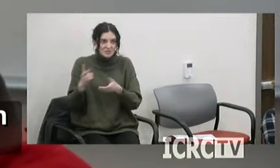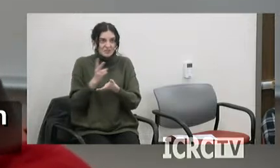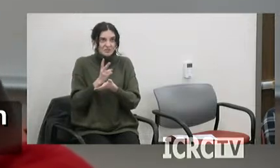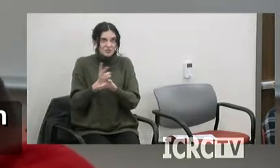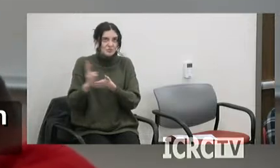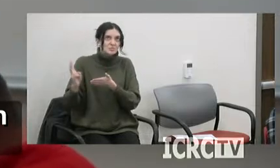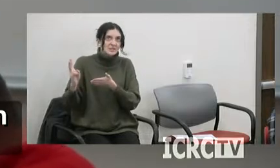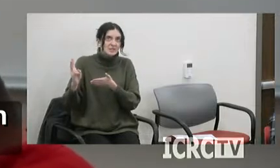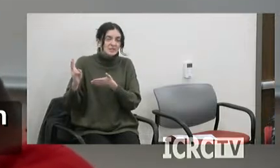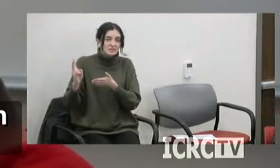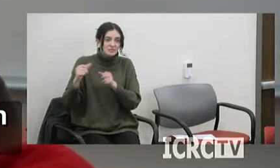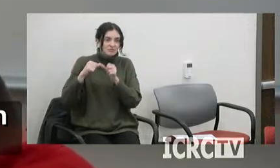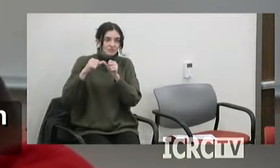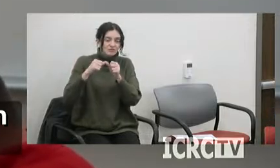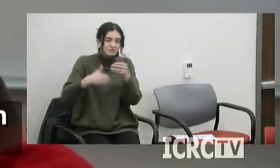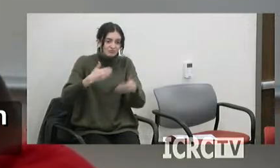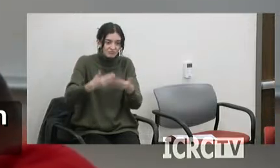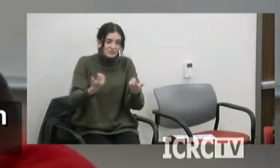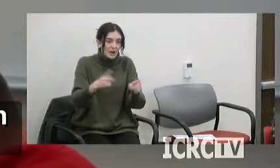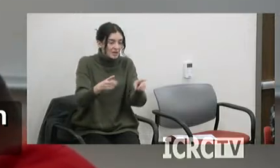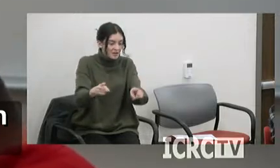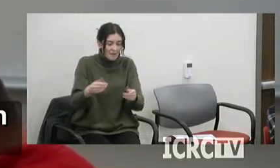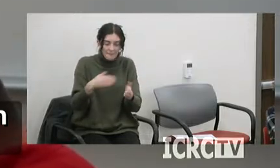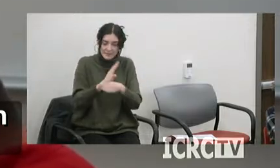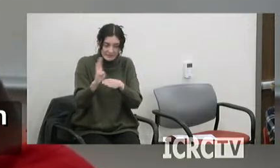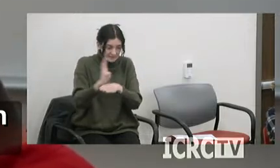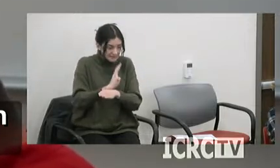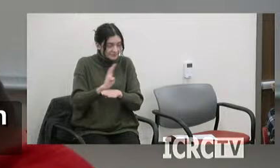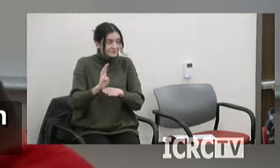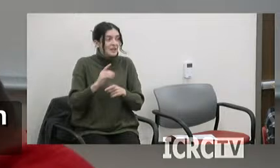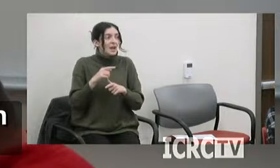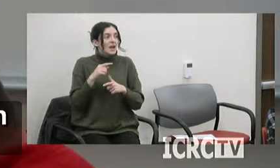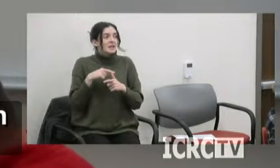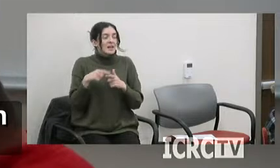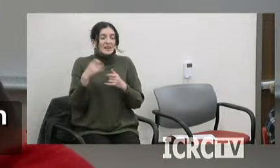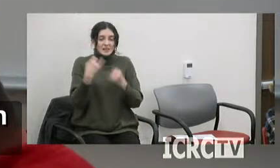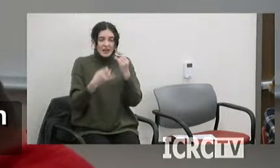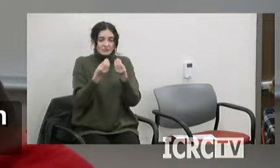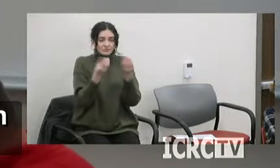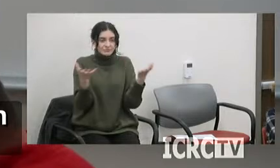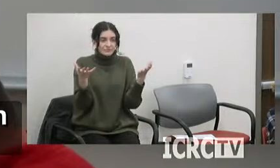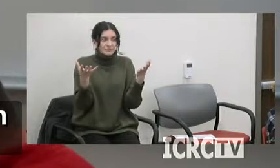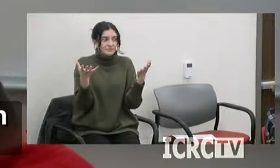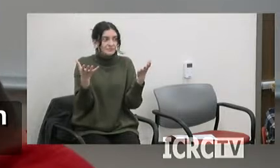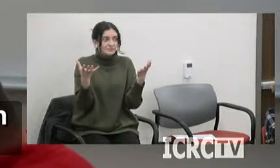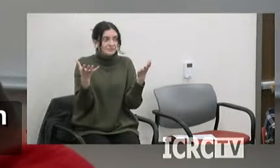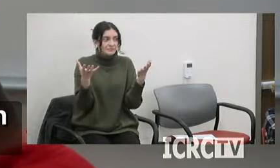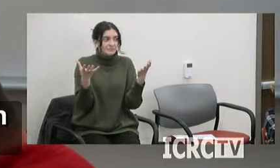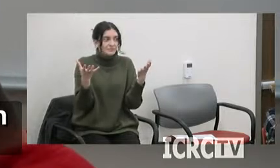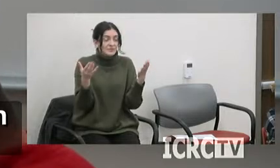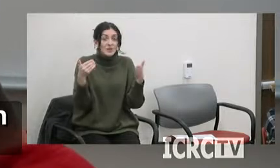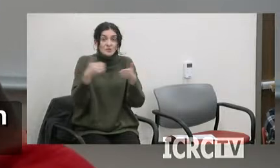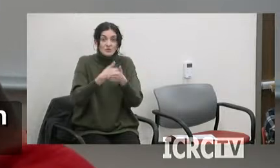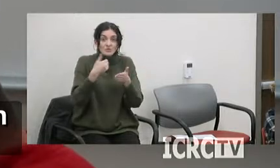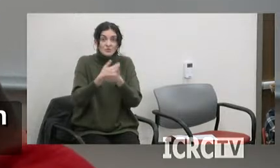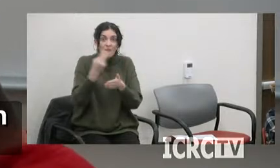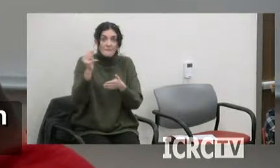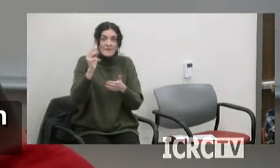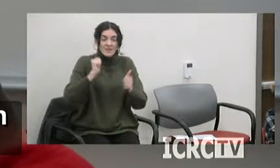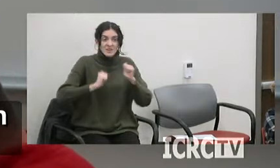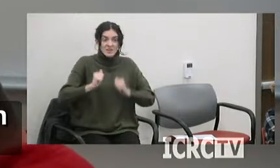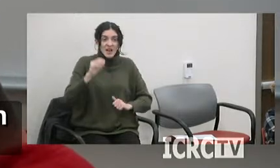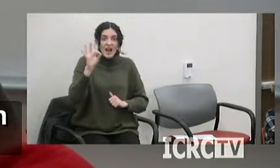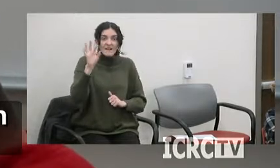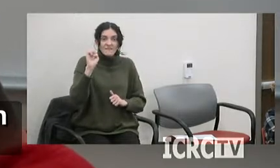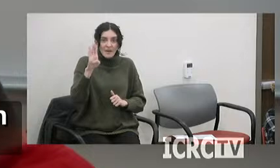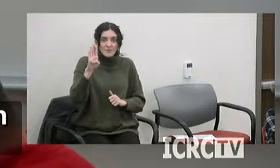really incredible. And then the last piece I want to share is we have officially put a date in the opening of the Zamudio Theater, February 4th,